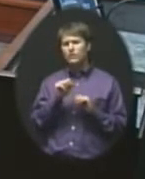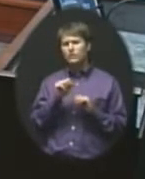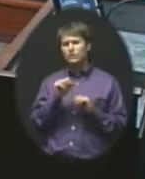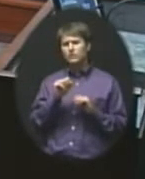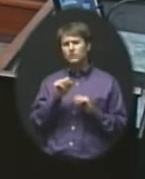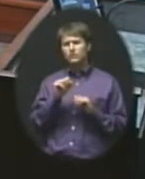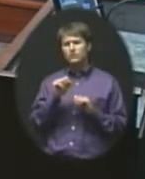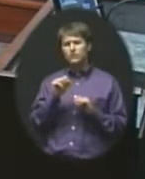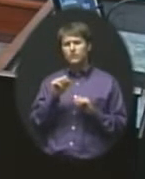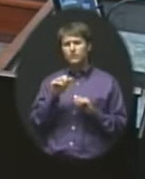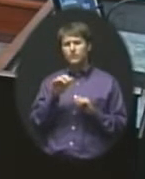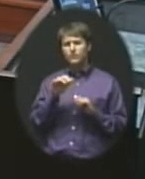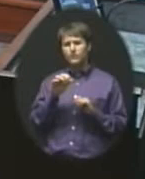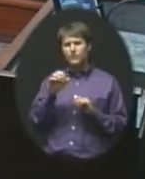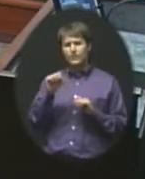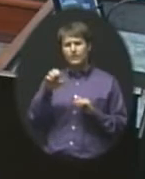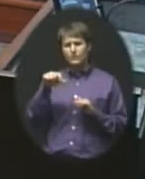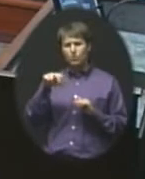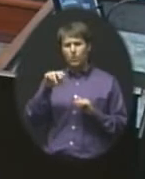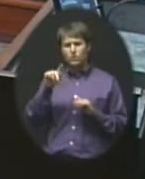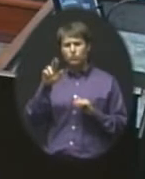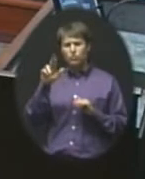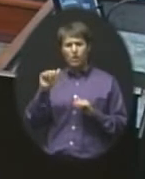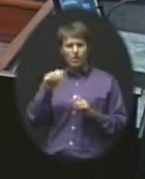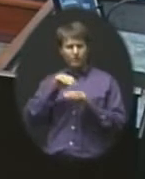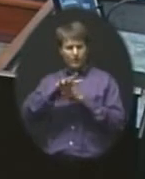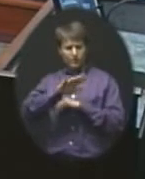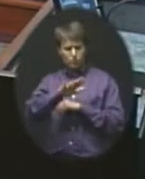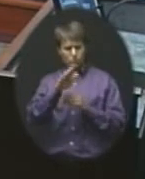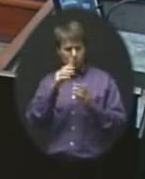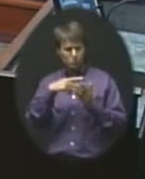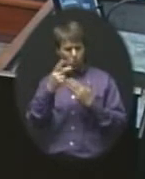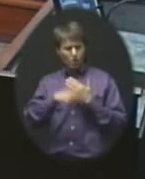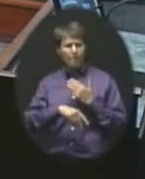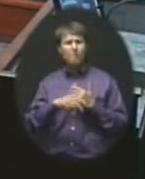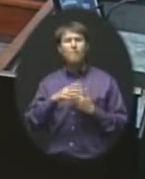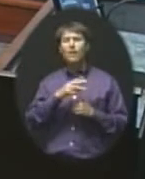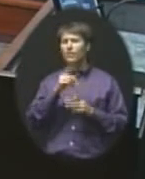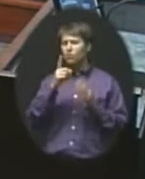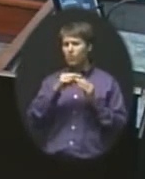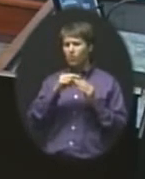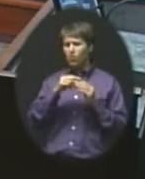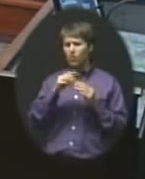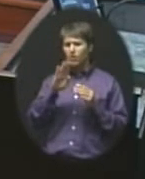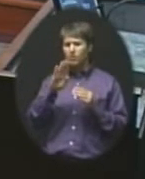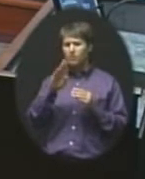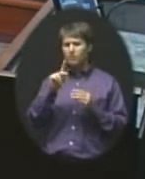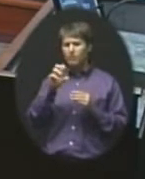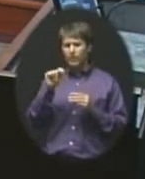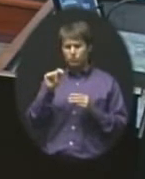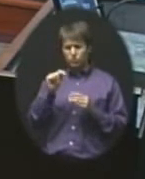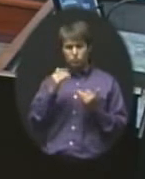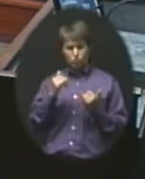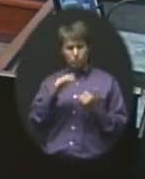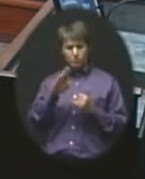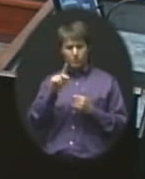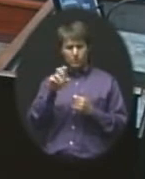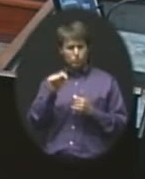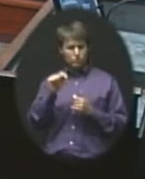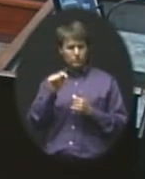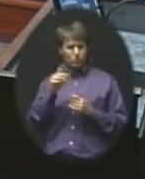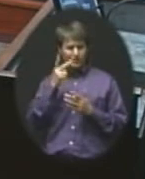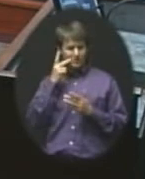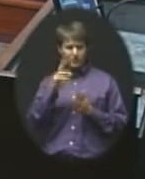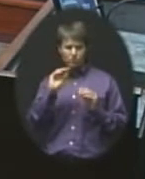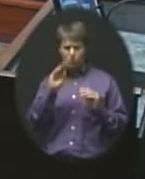Sequestra affecting a program? And one more is the budget, the current, I'd like to see the budget. No